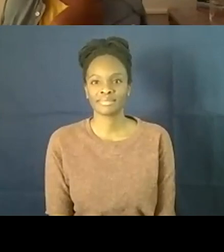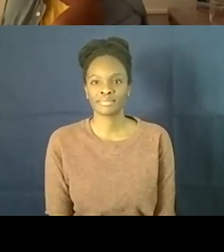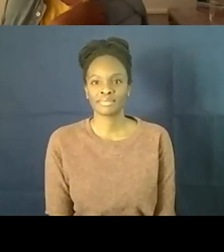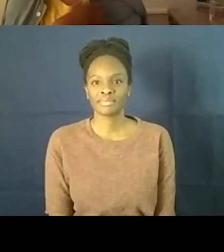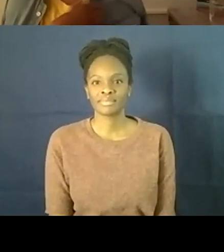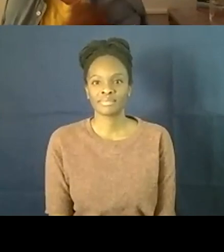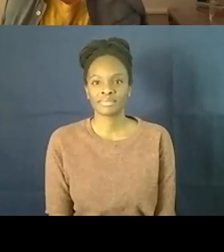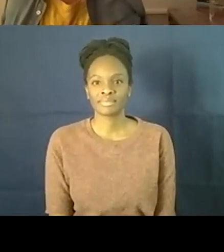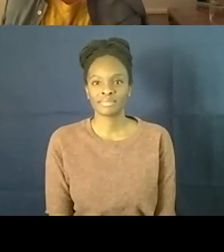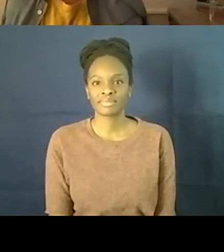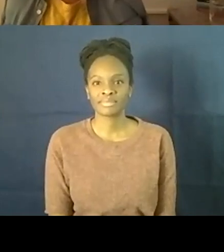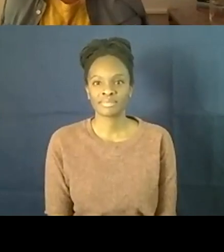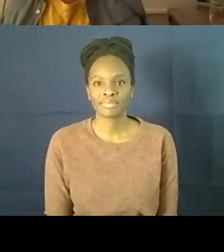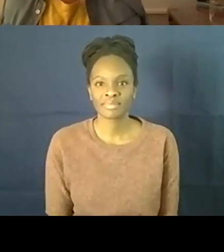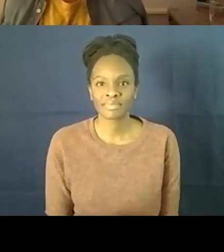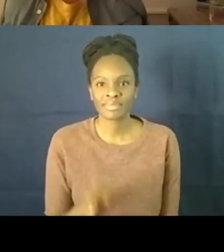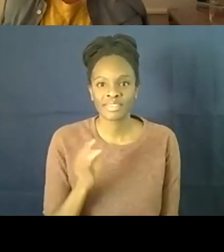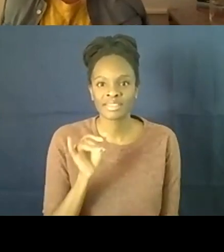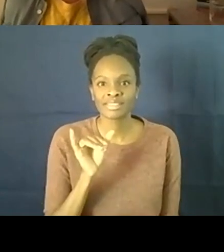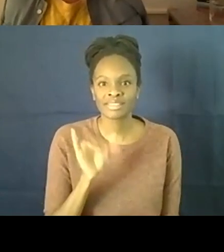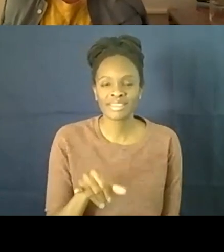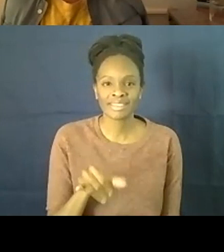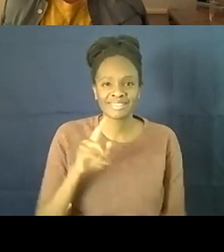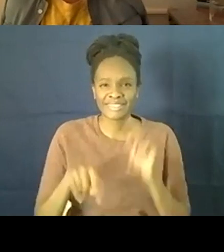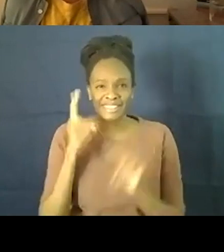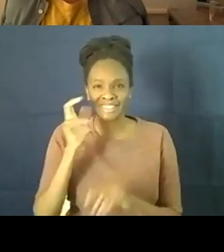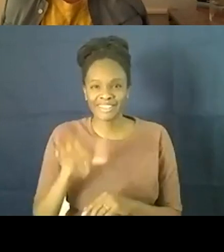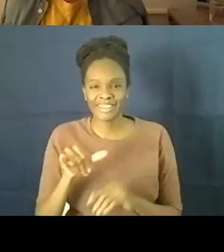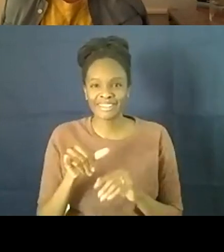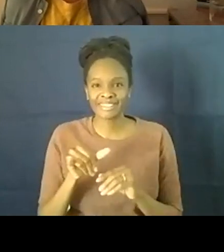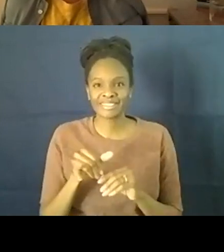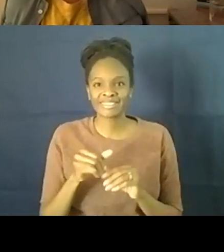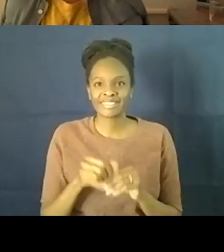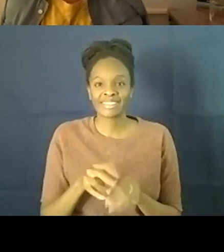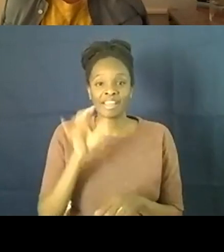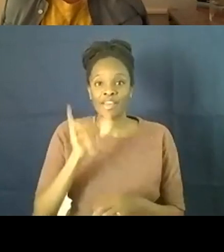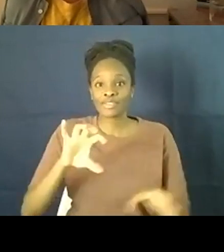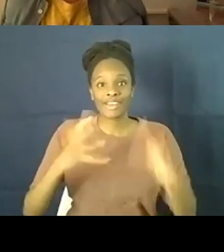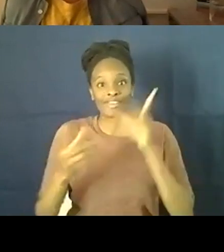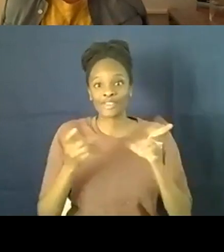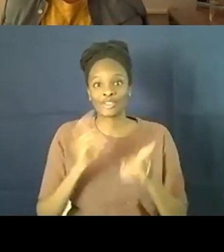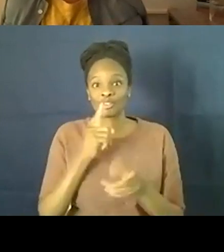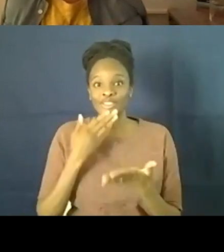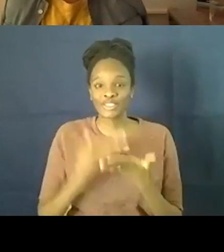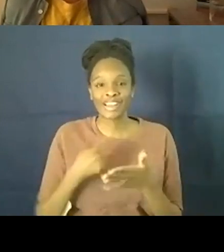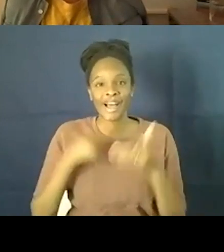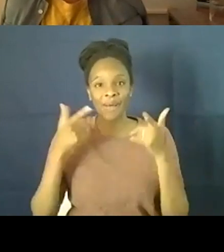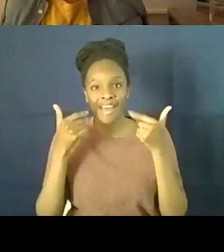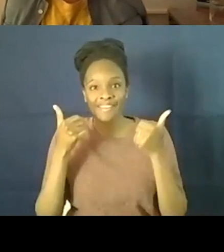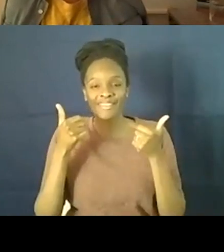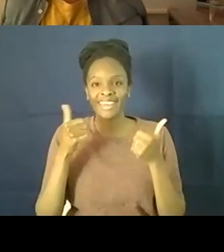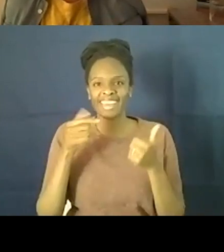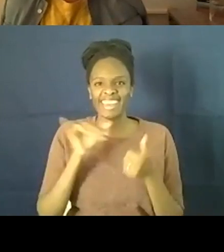The incomparable Griffin Matthews, ladies and gentlemen. That guy is out of control good, man. I'm laughing at that thing like I've